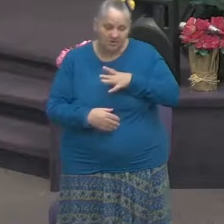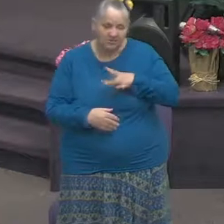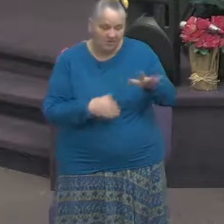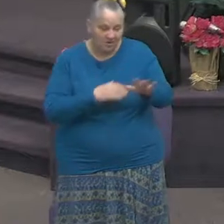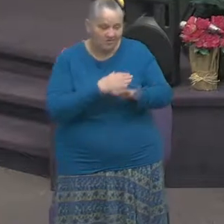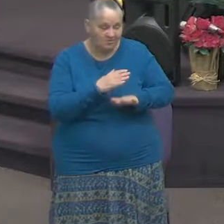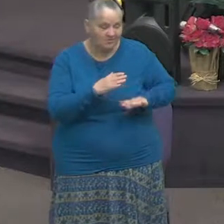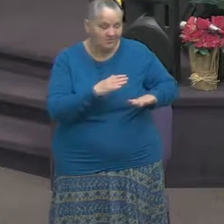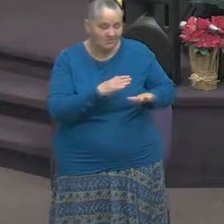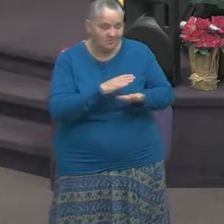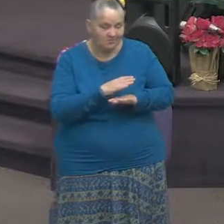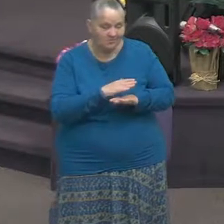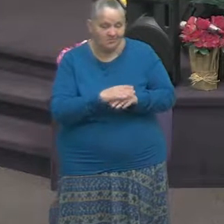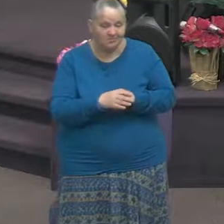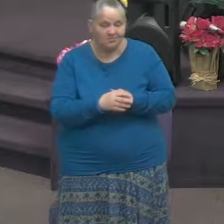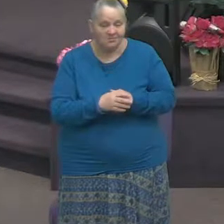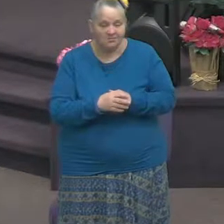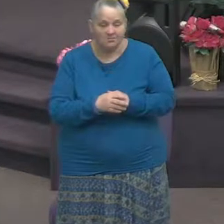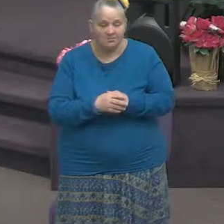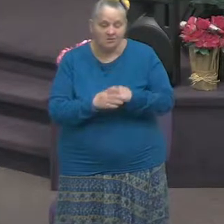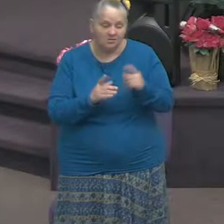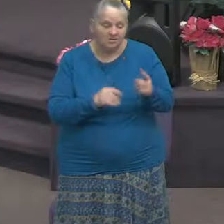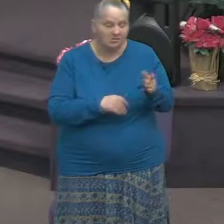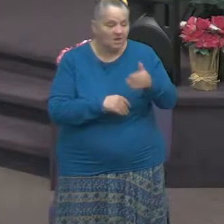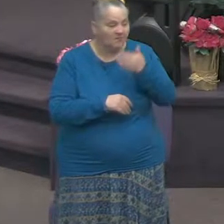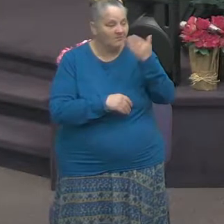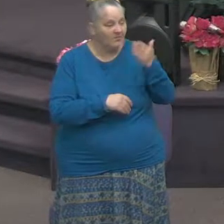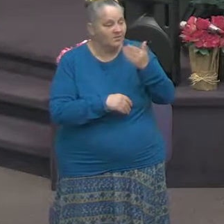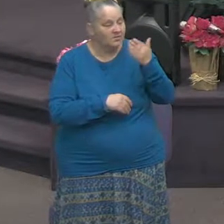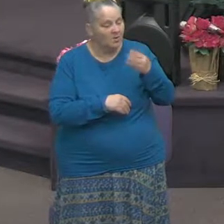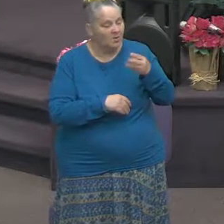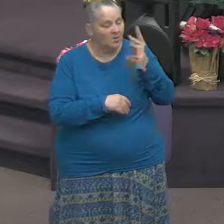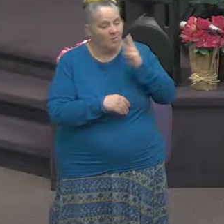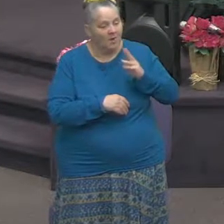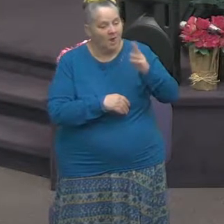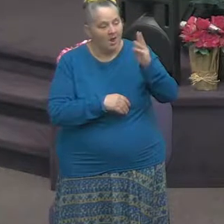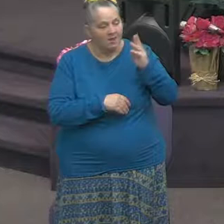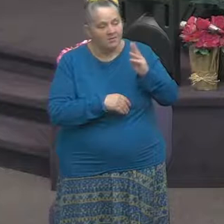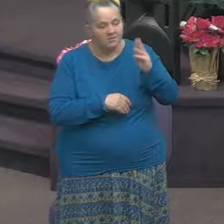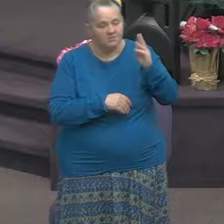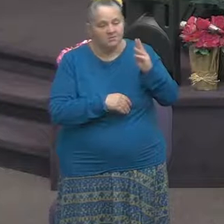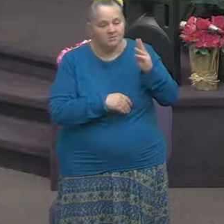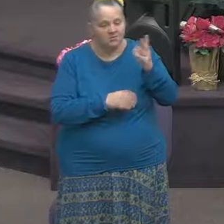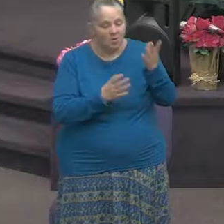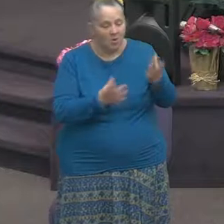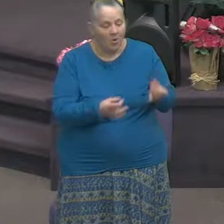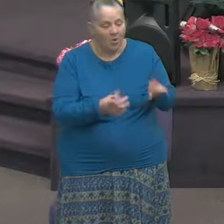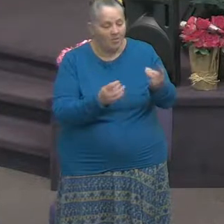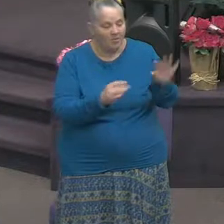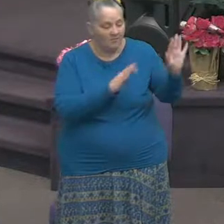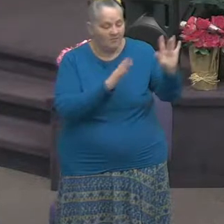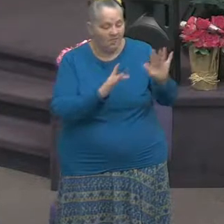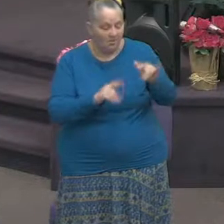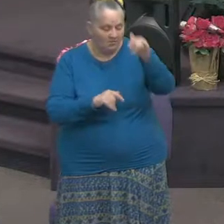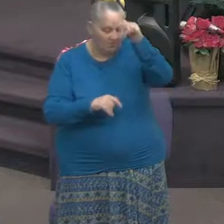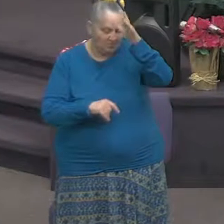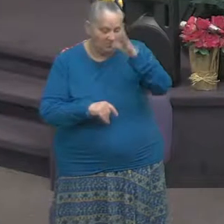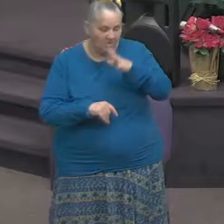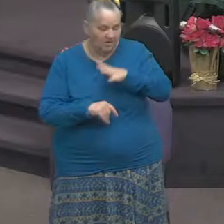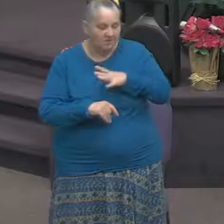under. But there is a fresh wine and a fresh oil that is flowing from this